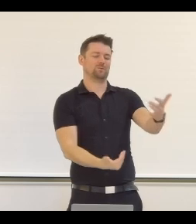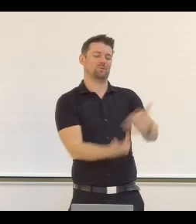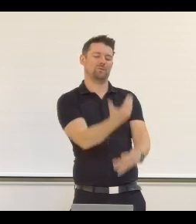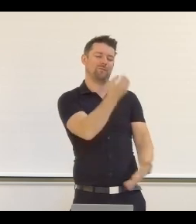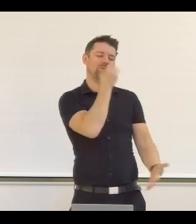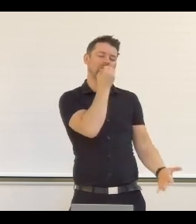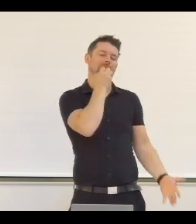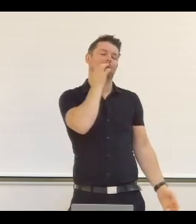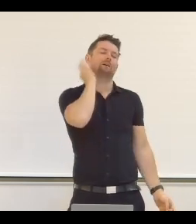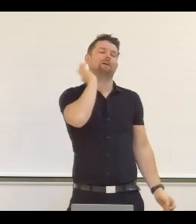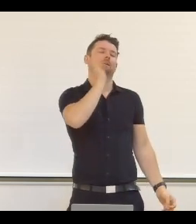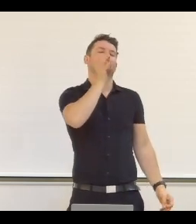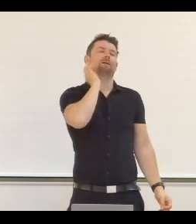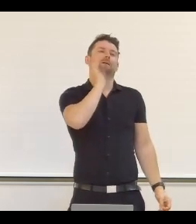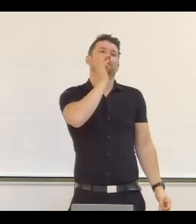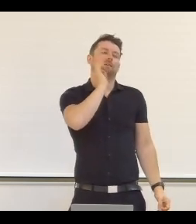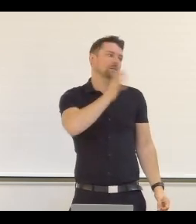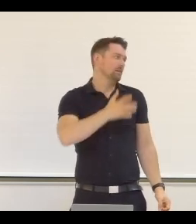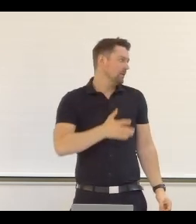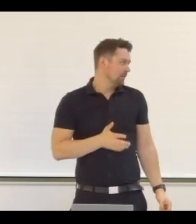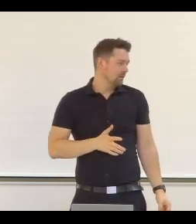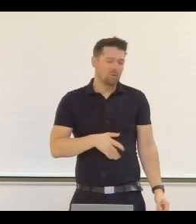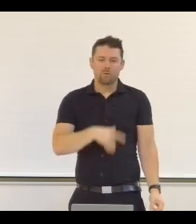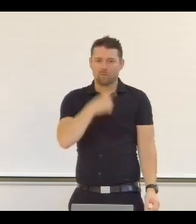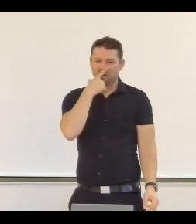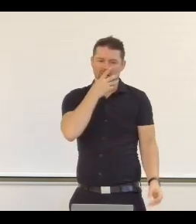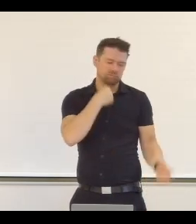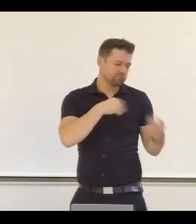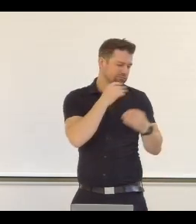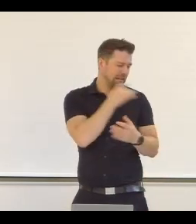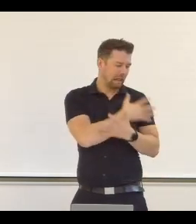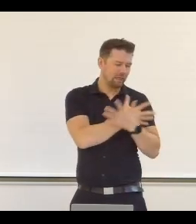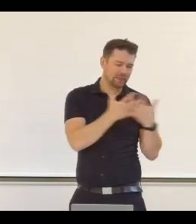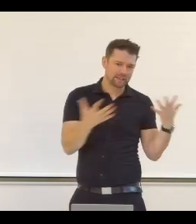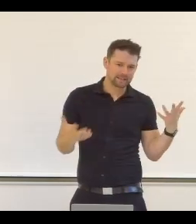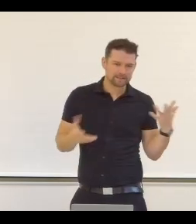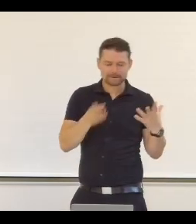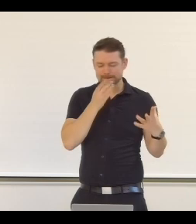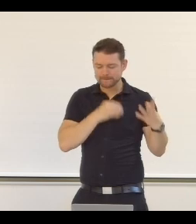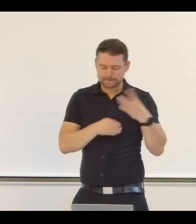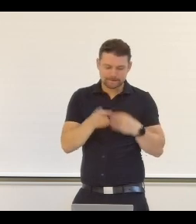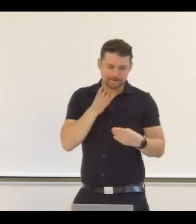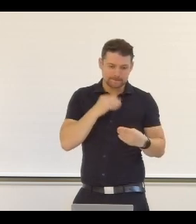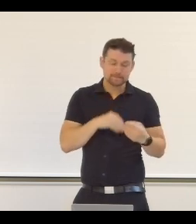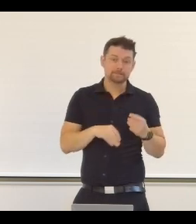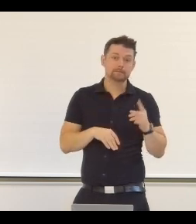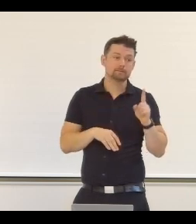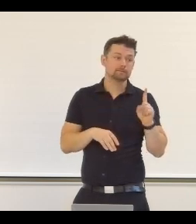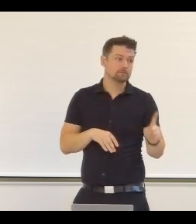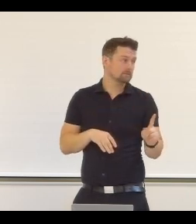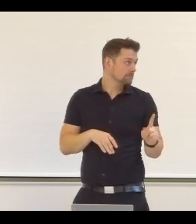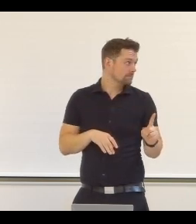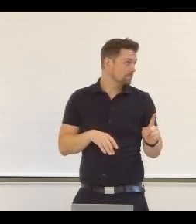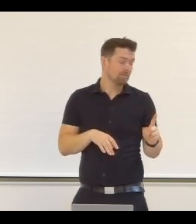amazing. We could try, and we were free to eat whatever we wanted. That was amazing. However, we had a